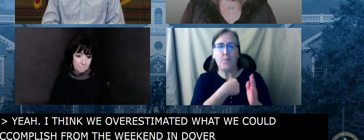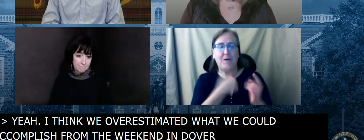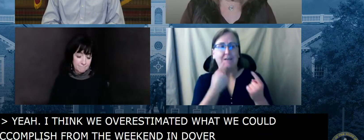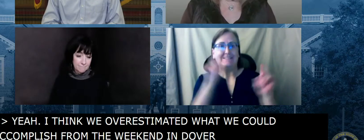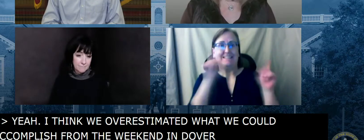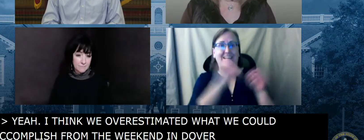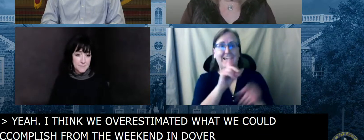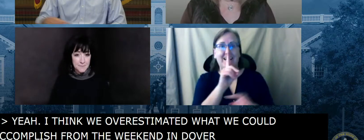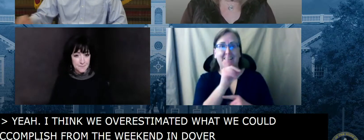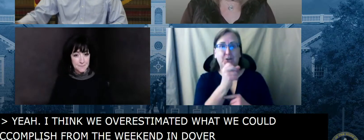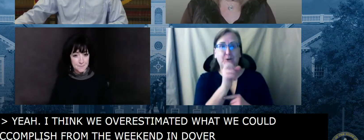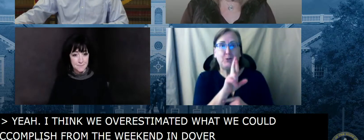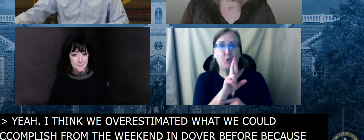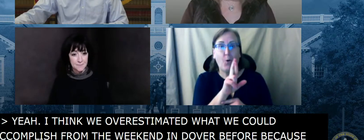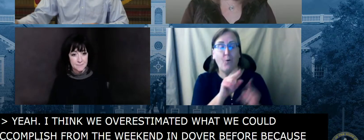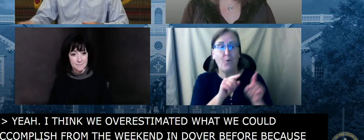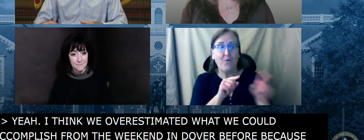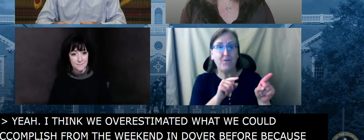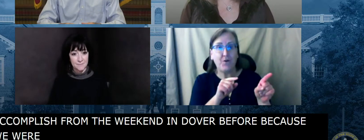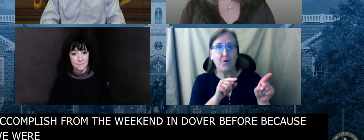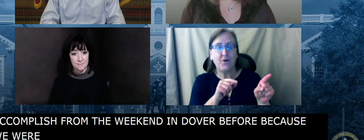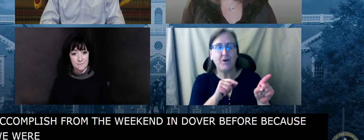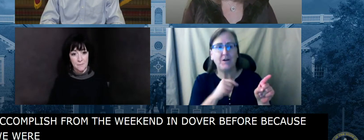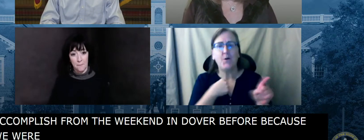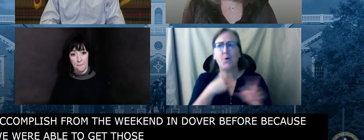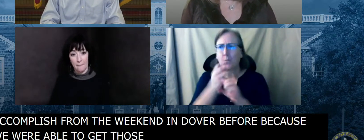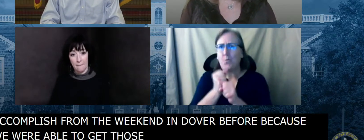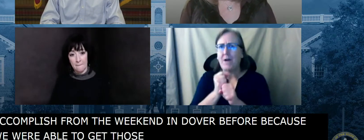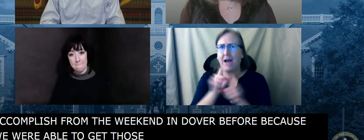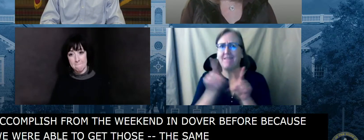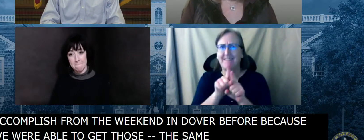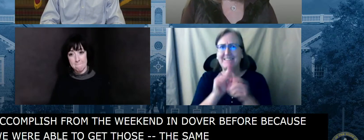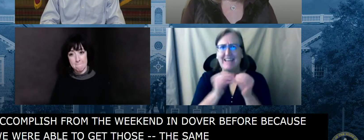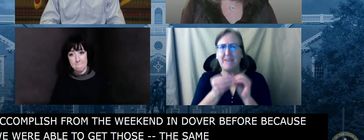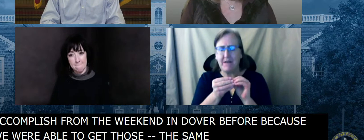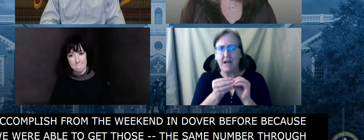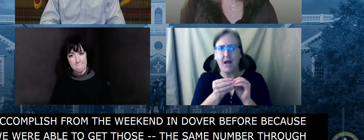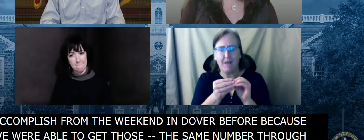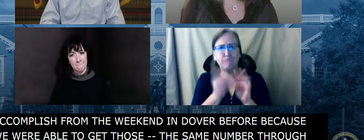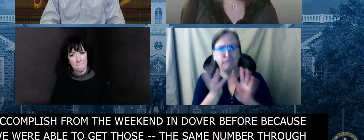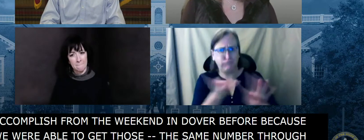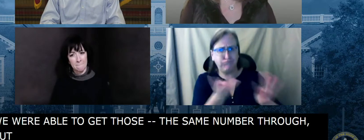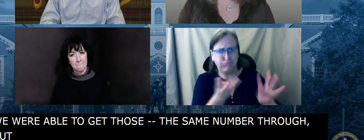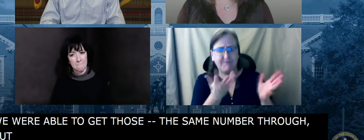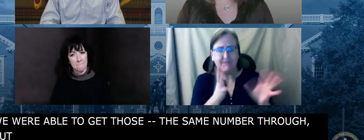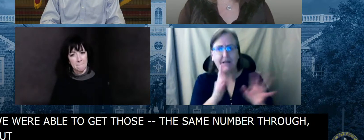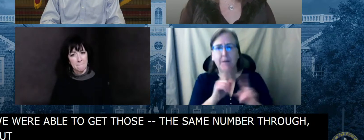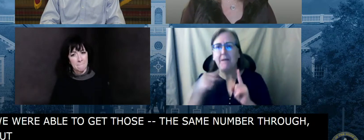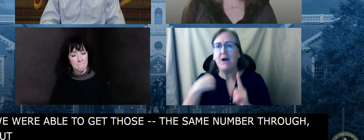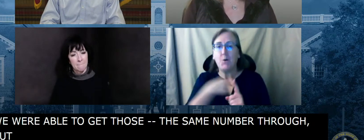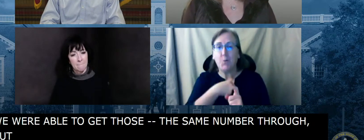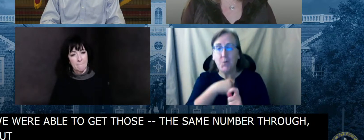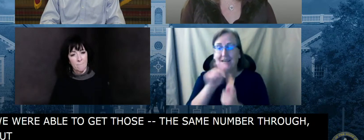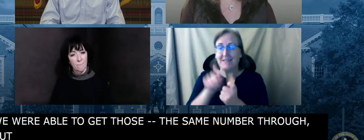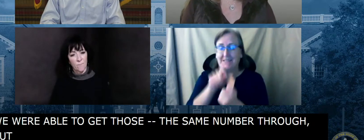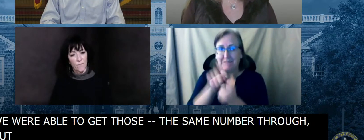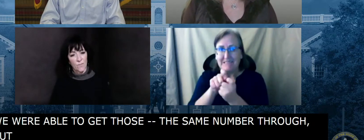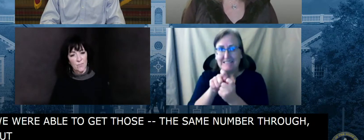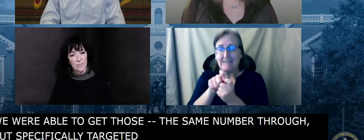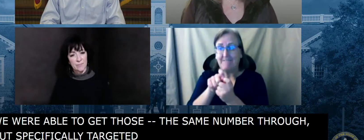to get the same number through, but we specifically targeted some of our